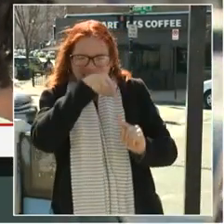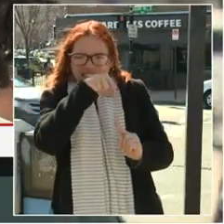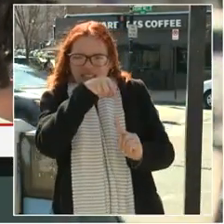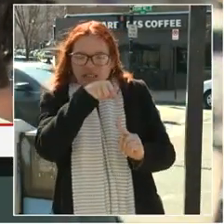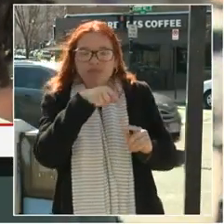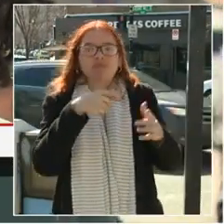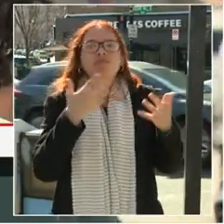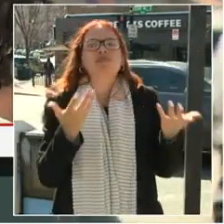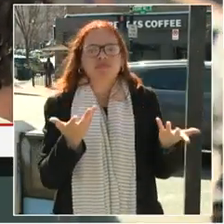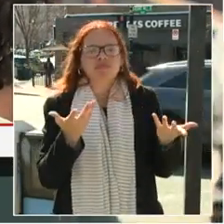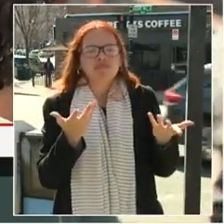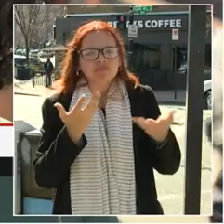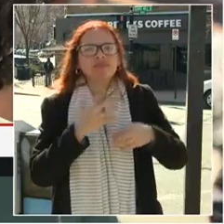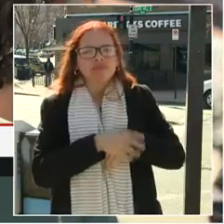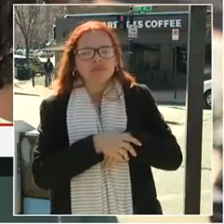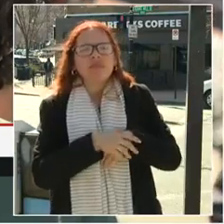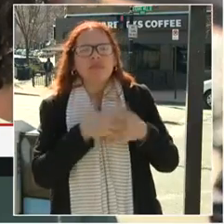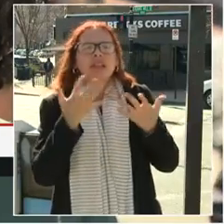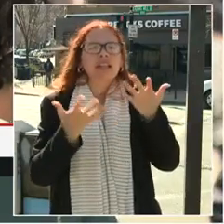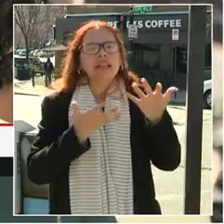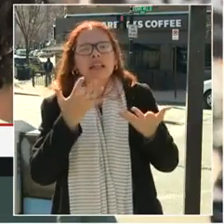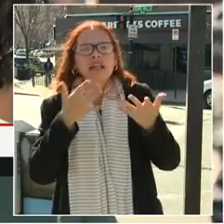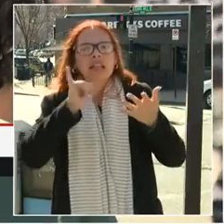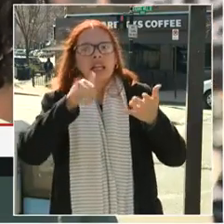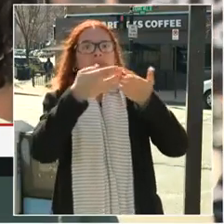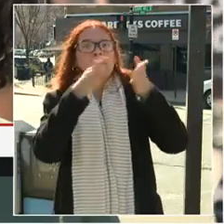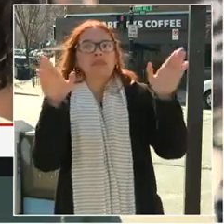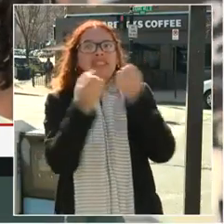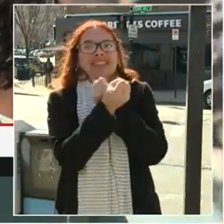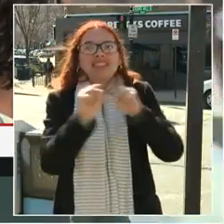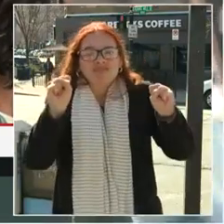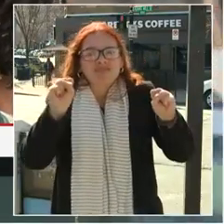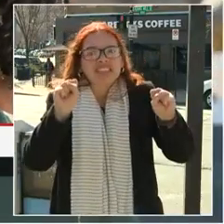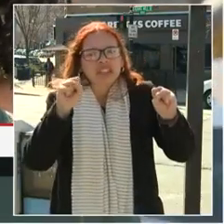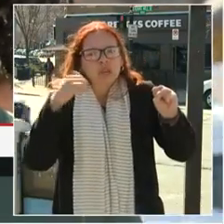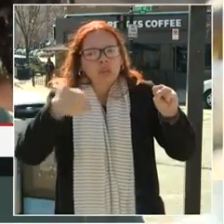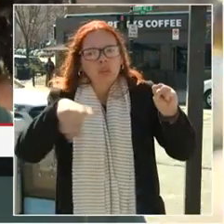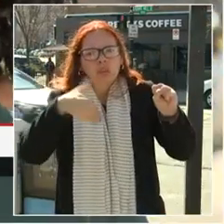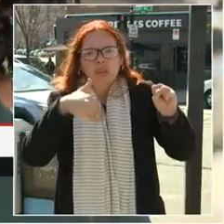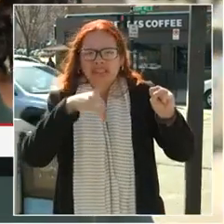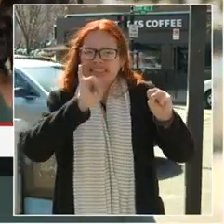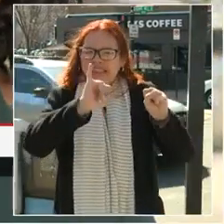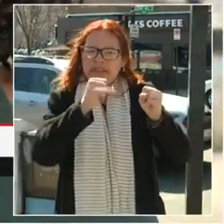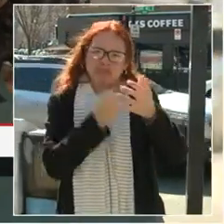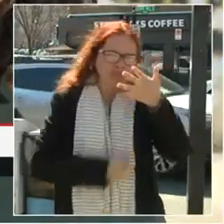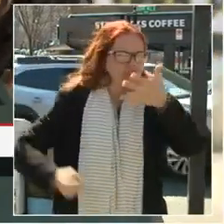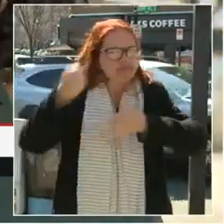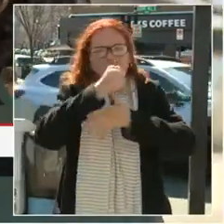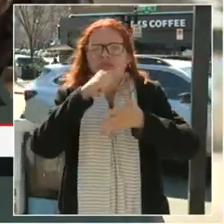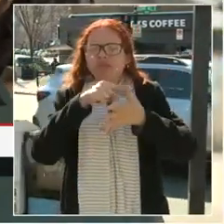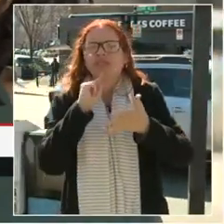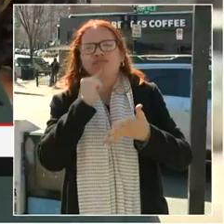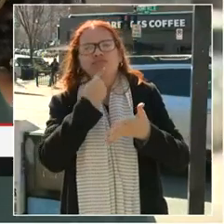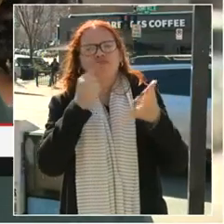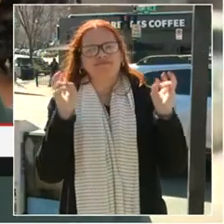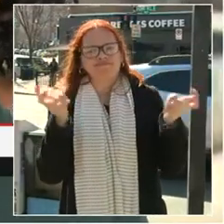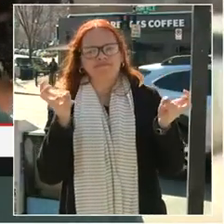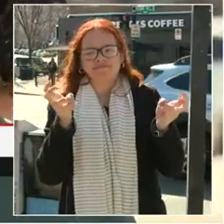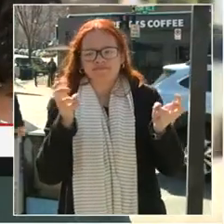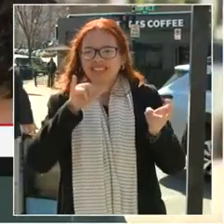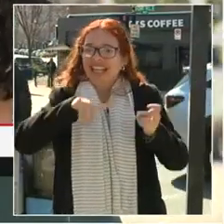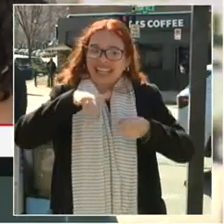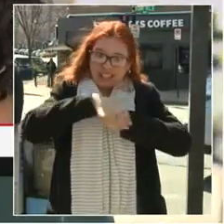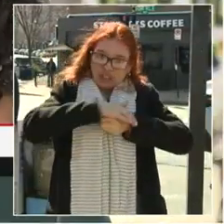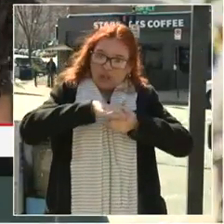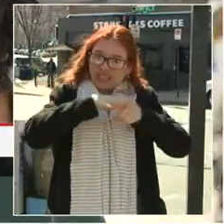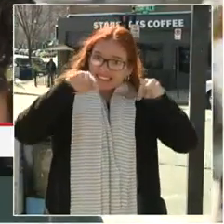regard public safety as our number one issue to make sure that every neighborhood that you're in, you're